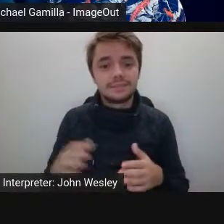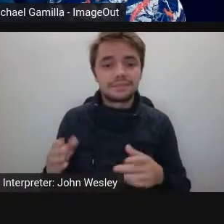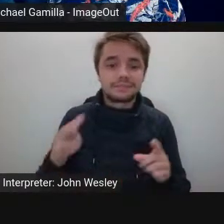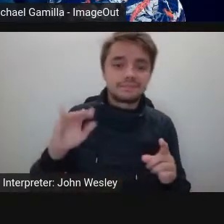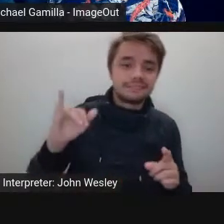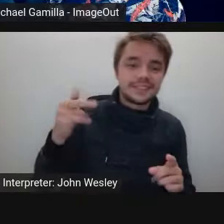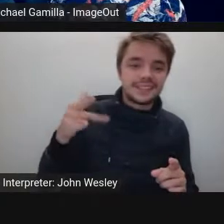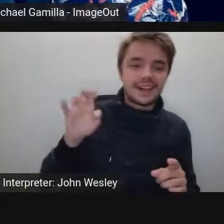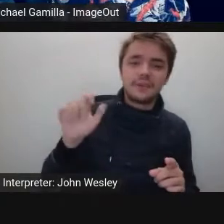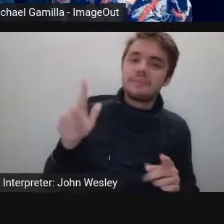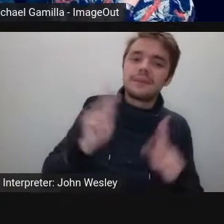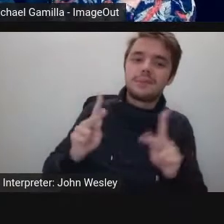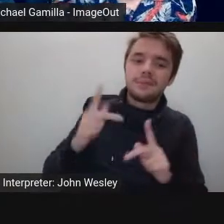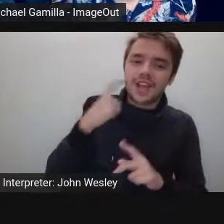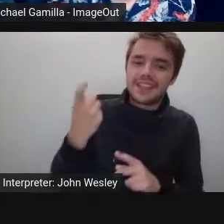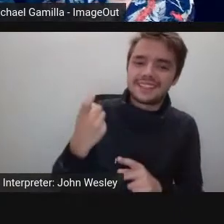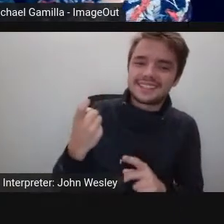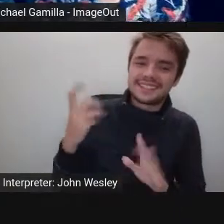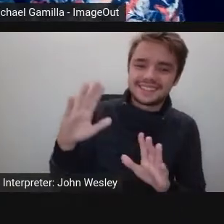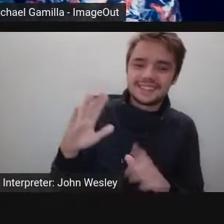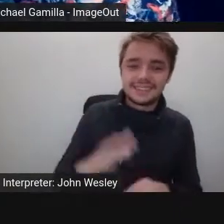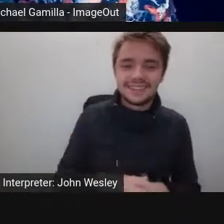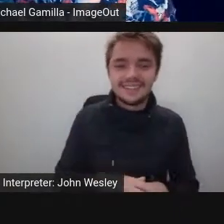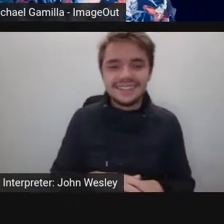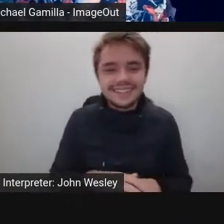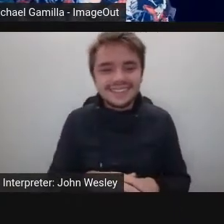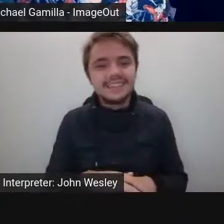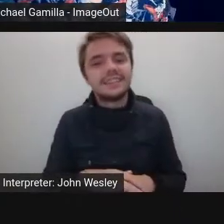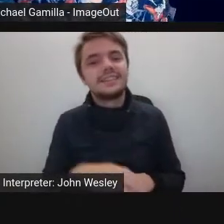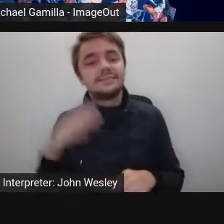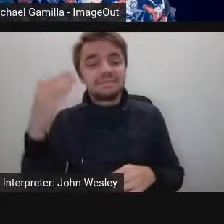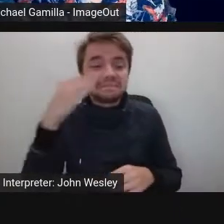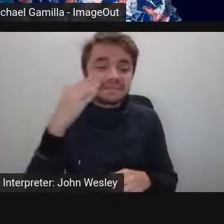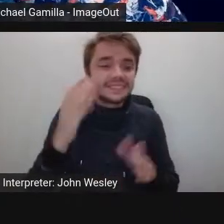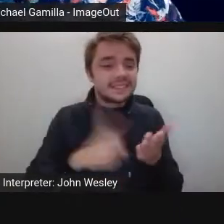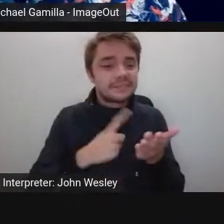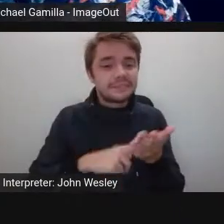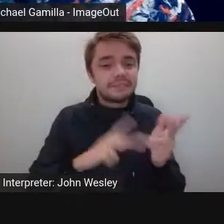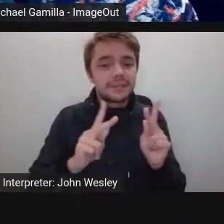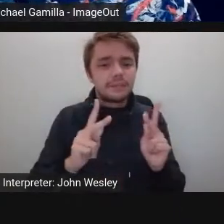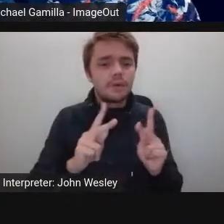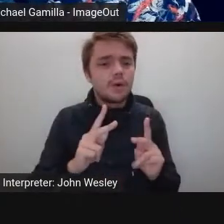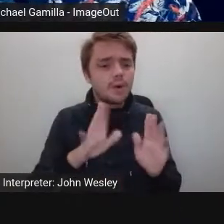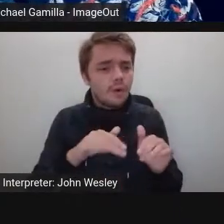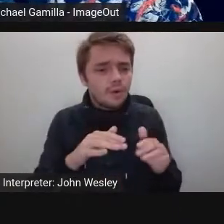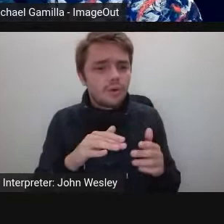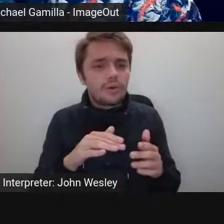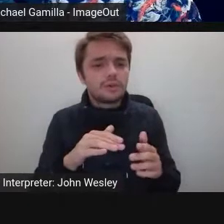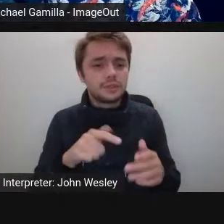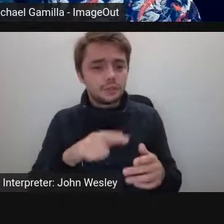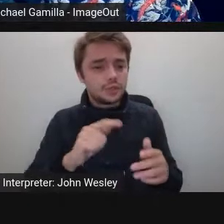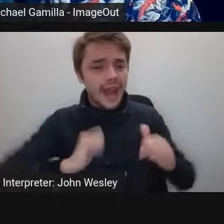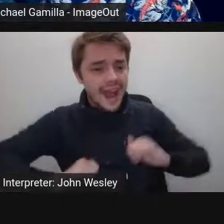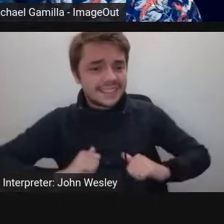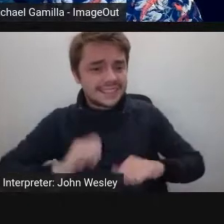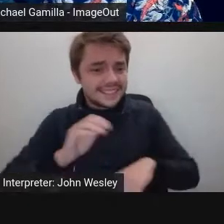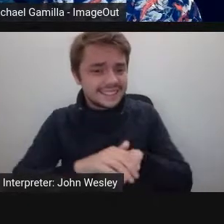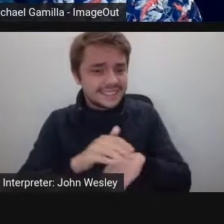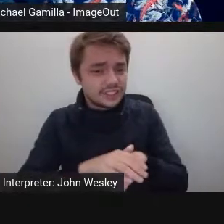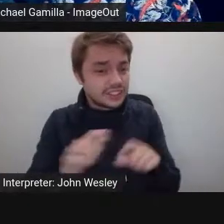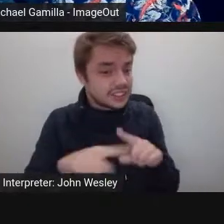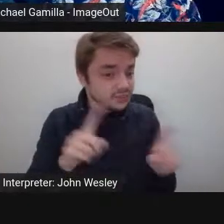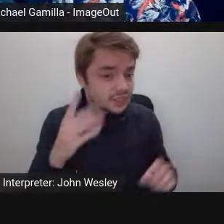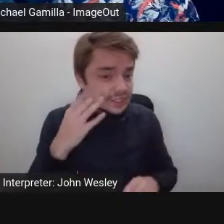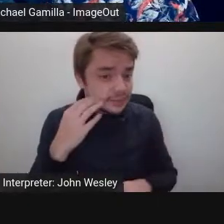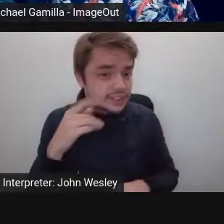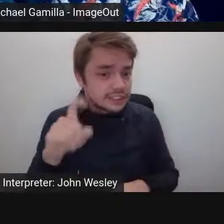guilty. And of course, you know, sometimes, you know, people ask me, so when you act in English, is it different? Well, it kind of is